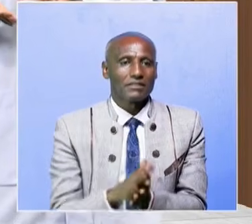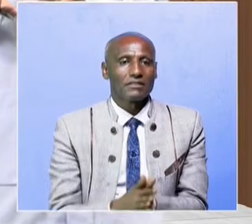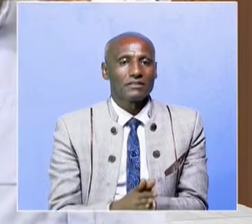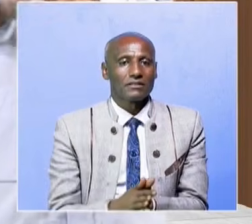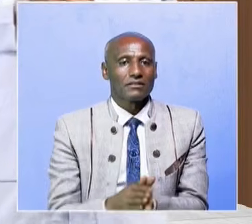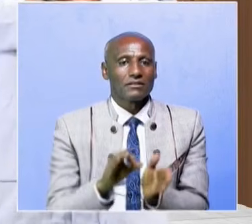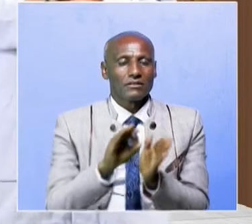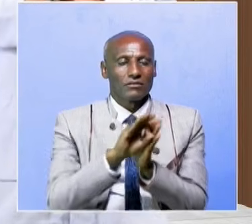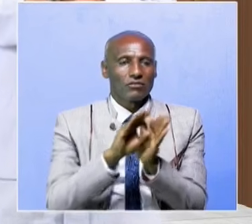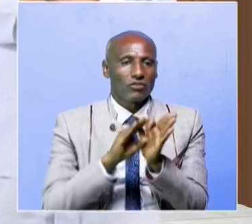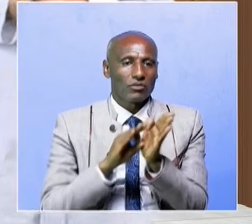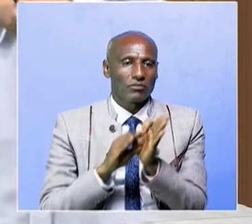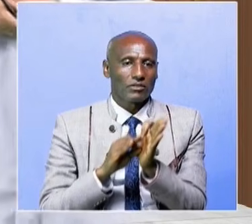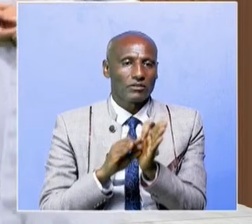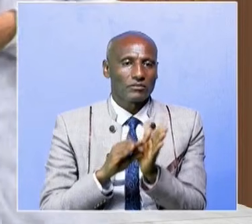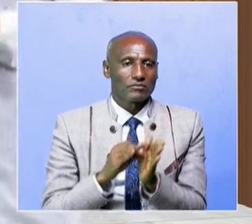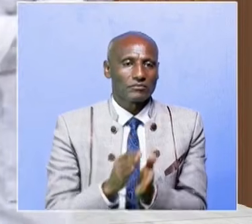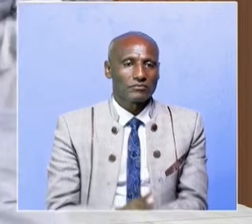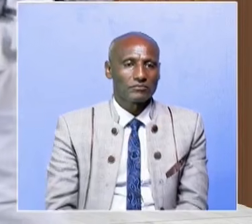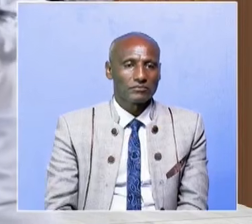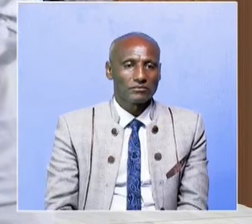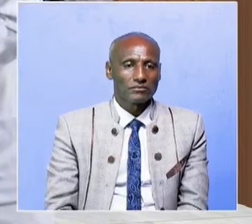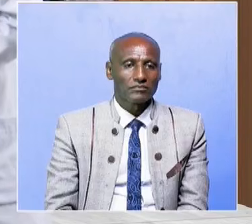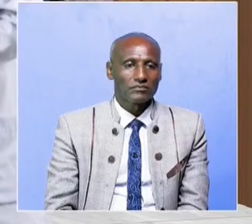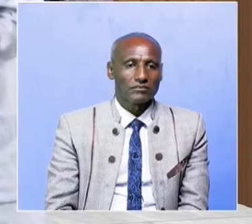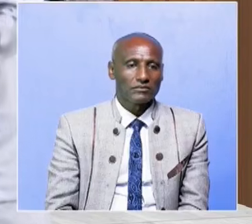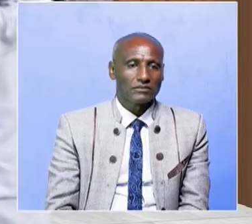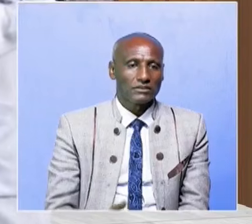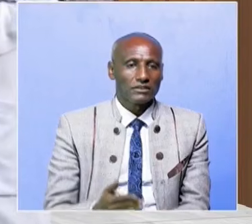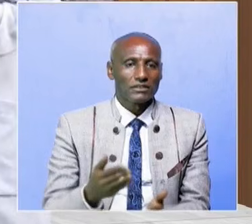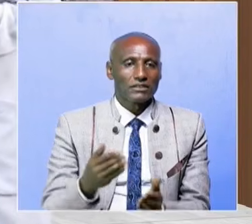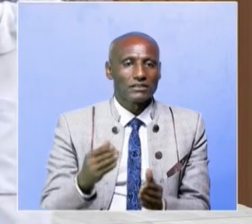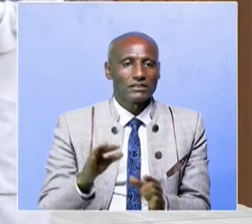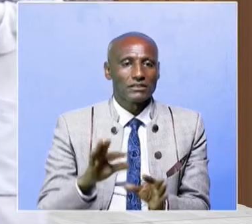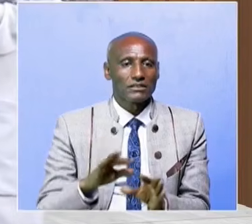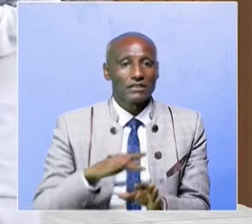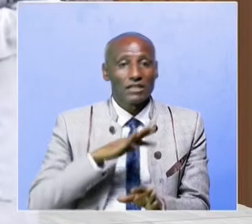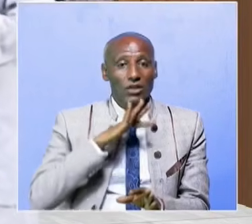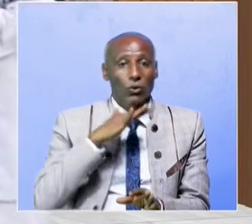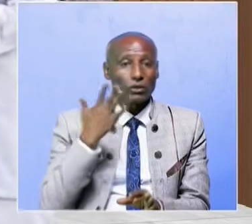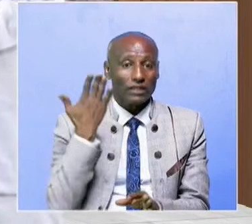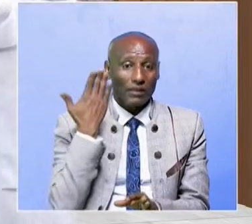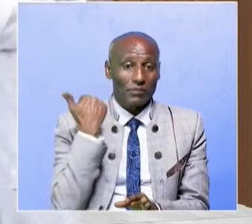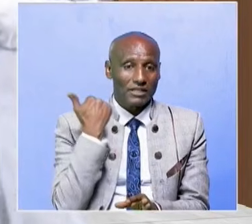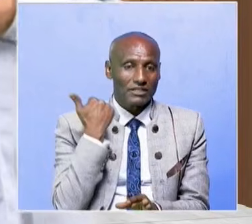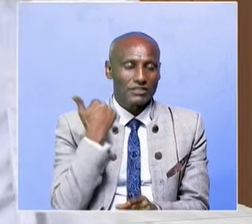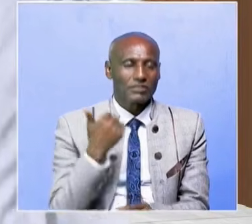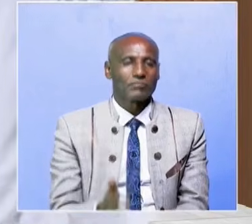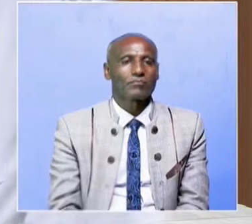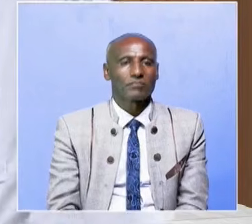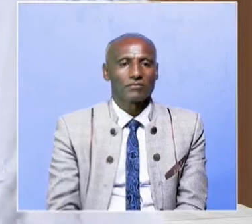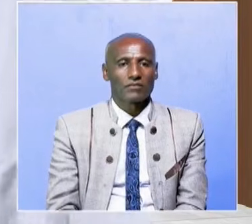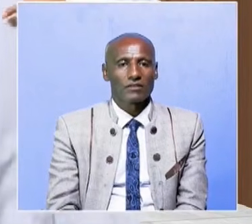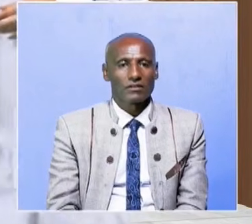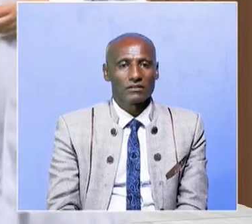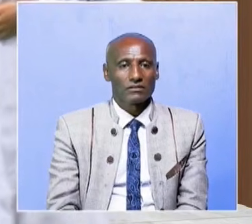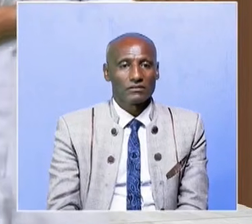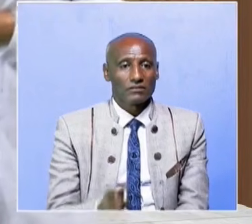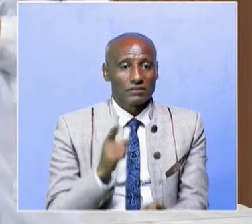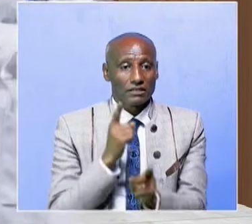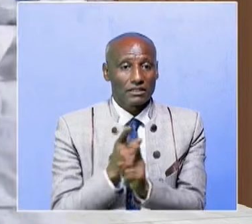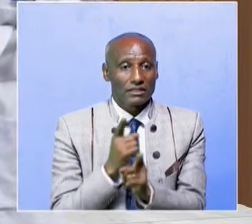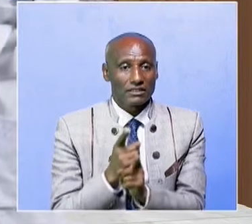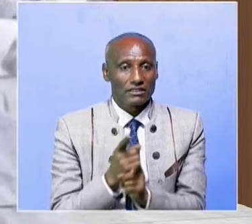past form or such. So this we have changed the contaminate into contaminated, right?